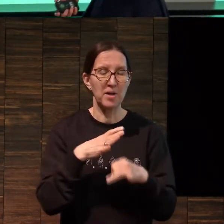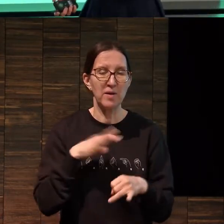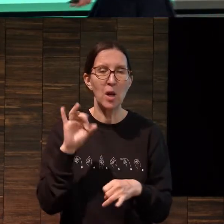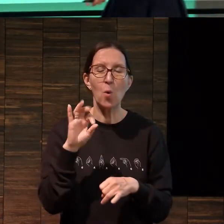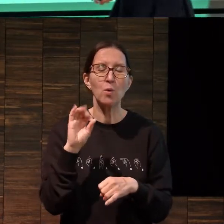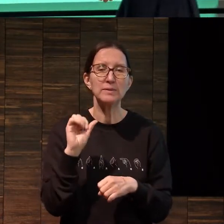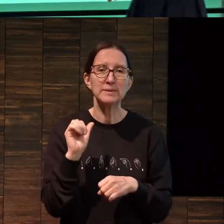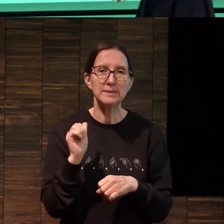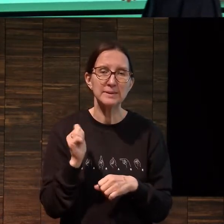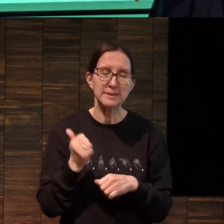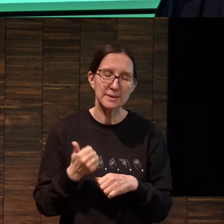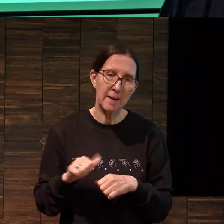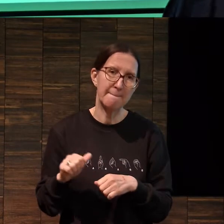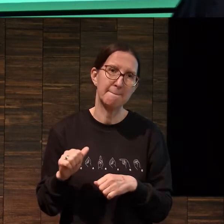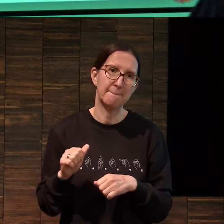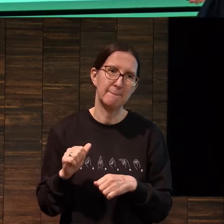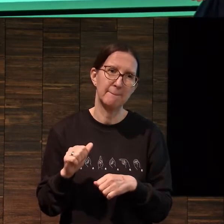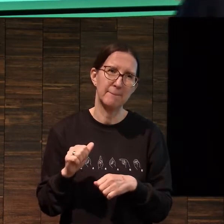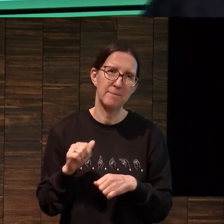Let's move on.